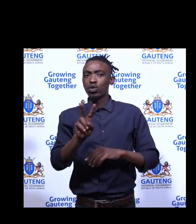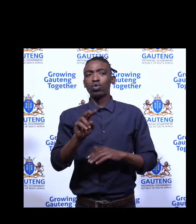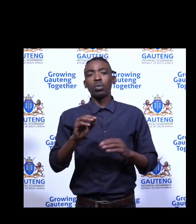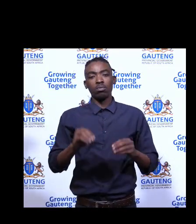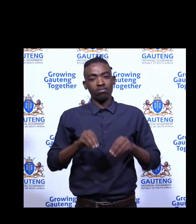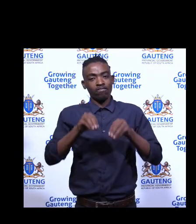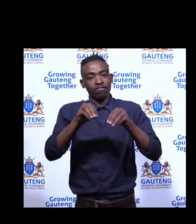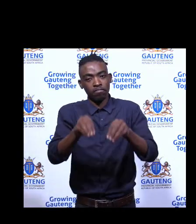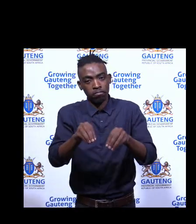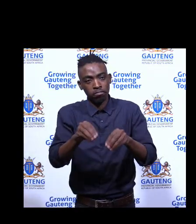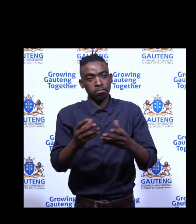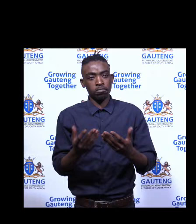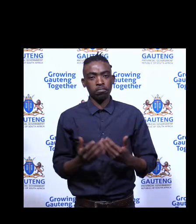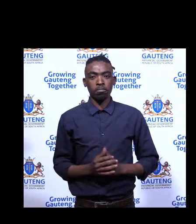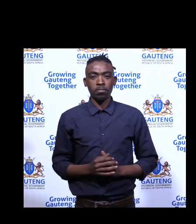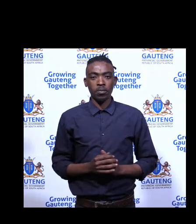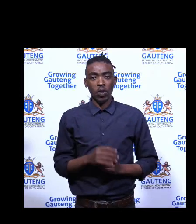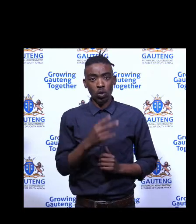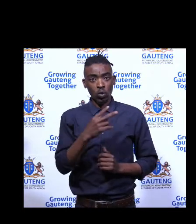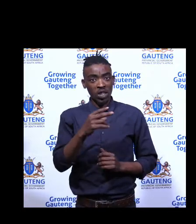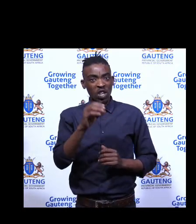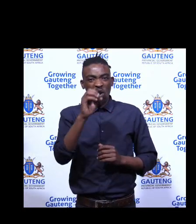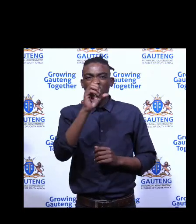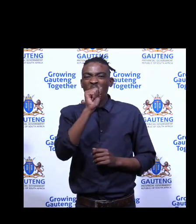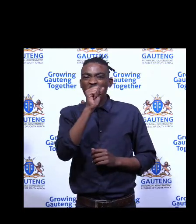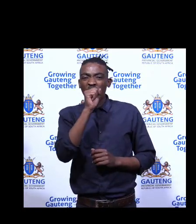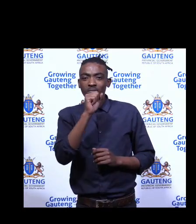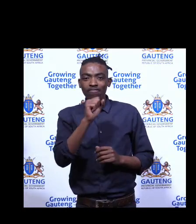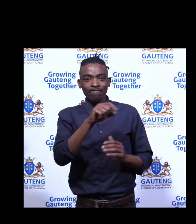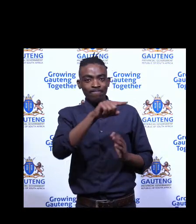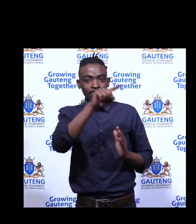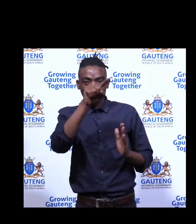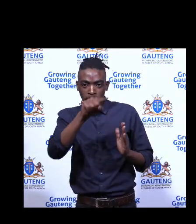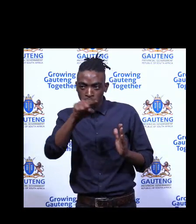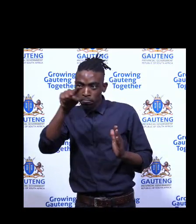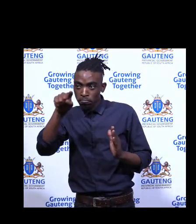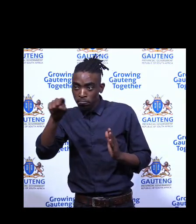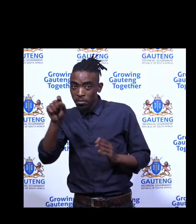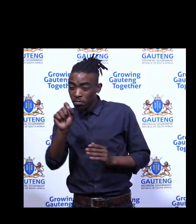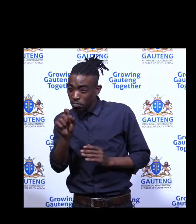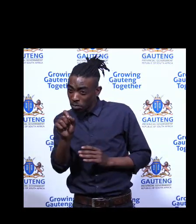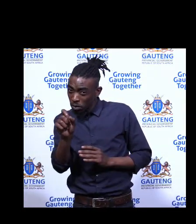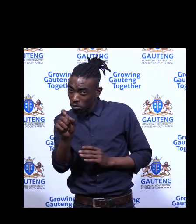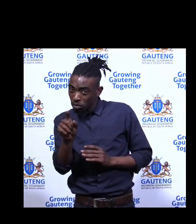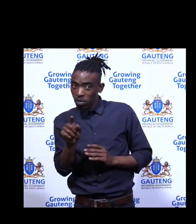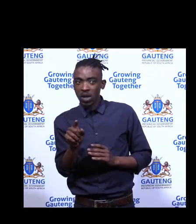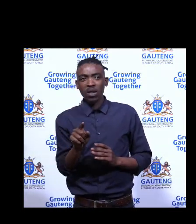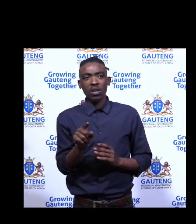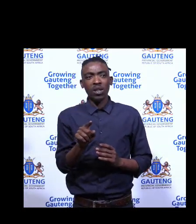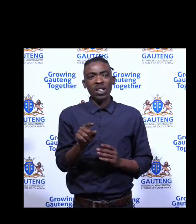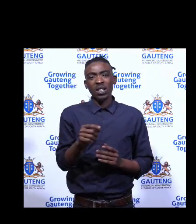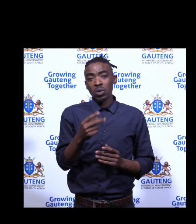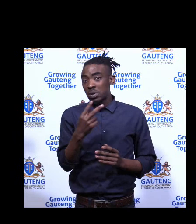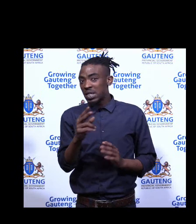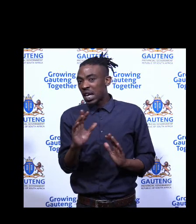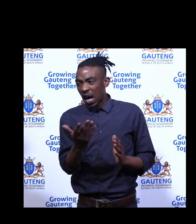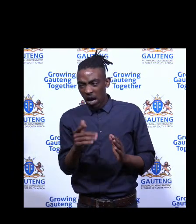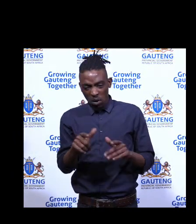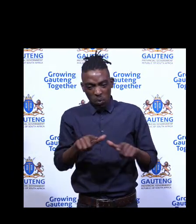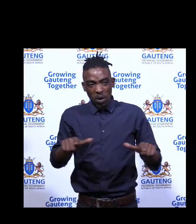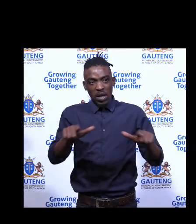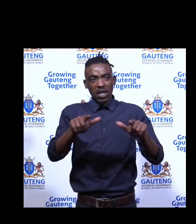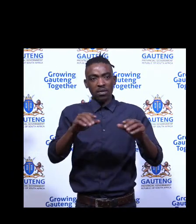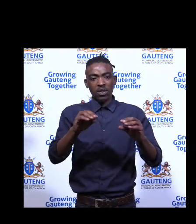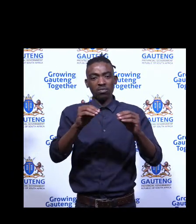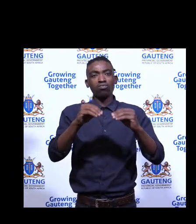is made between the orange curve, which will be level 2, moving fully to level 2 compared to staying where we are